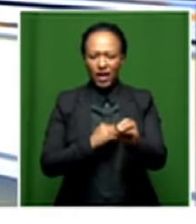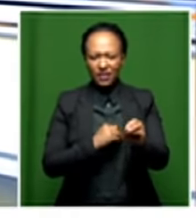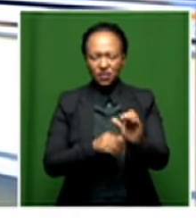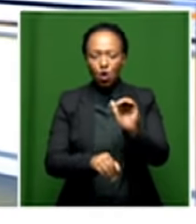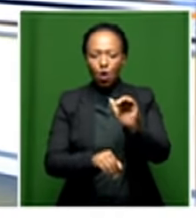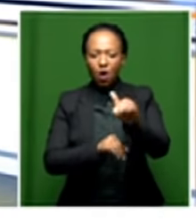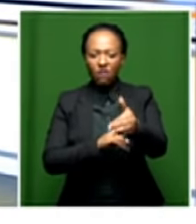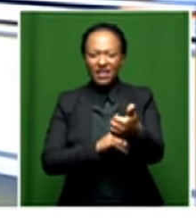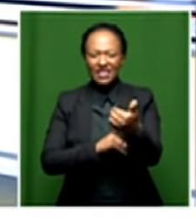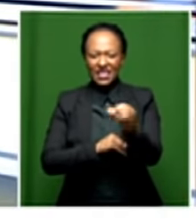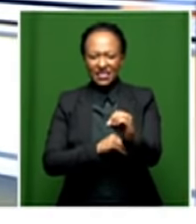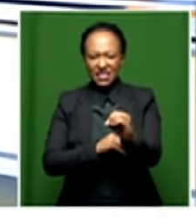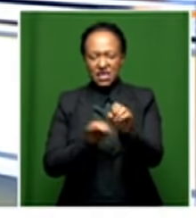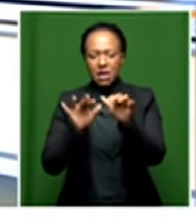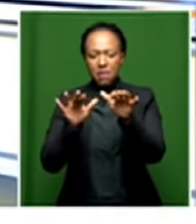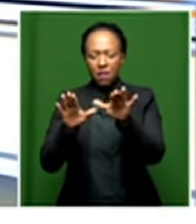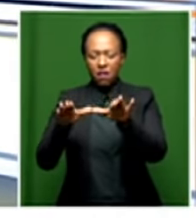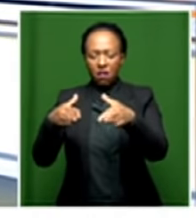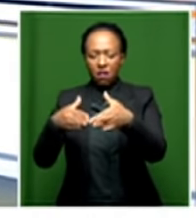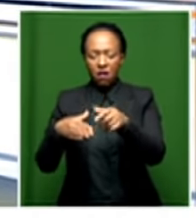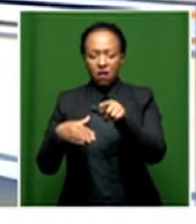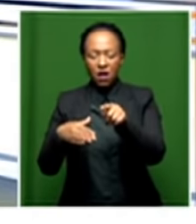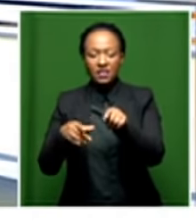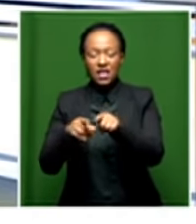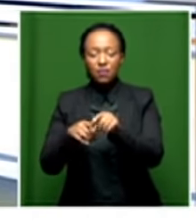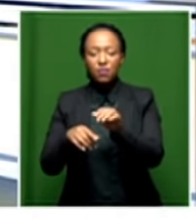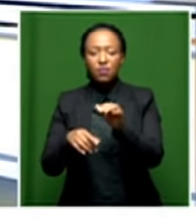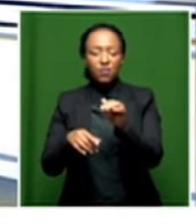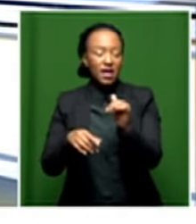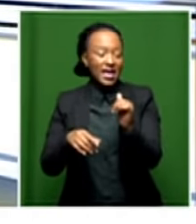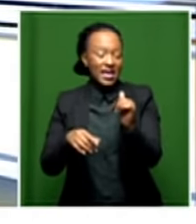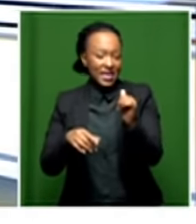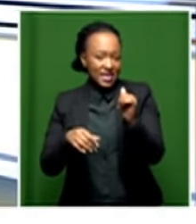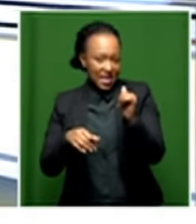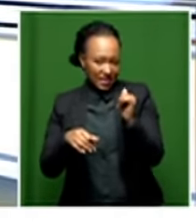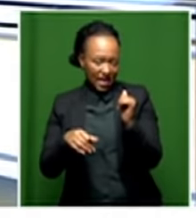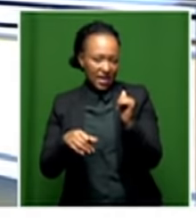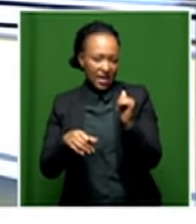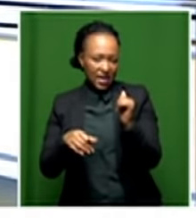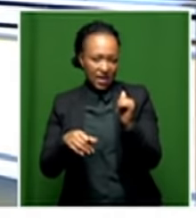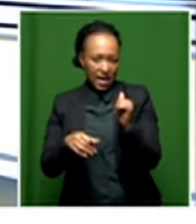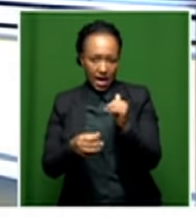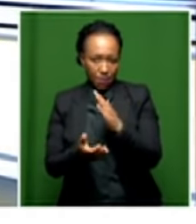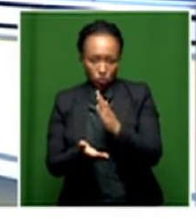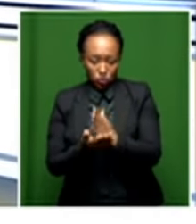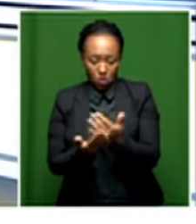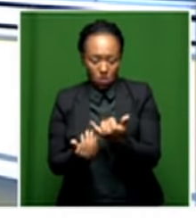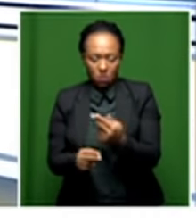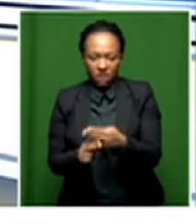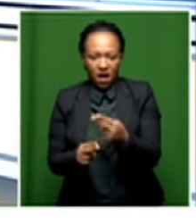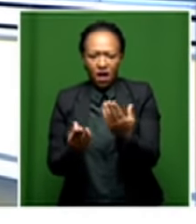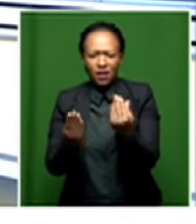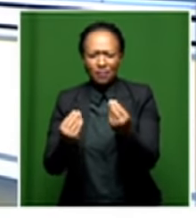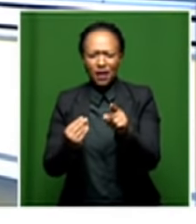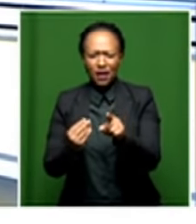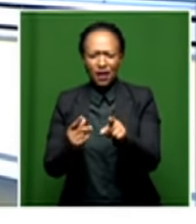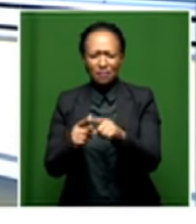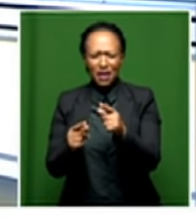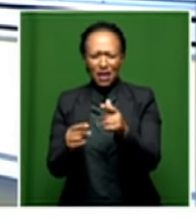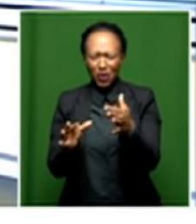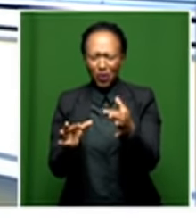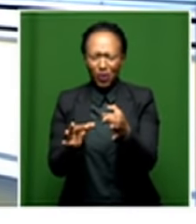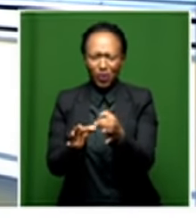and 7,700 healthcare workers. That was yesterday. Not sure what the final number was, but I mean, this is a drop in the